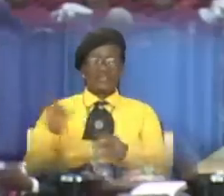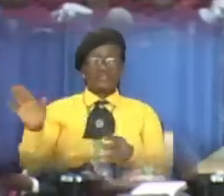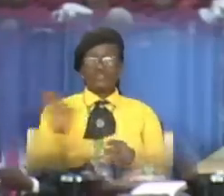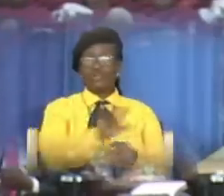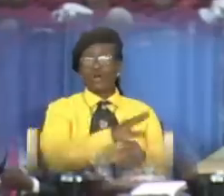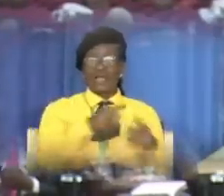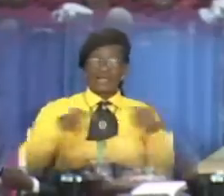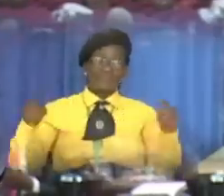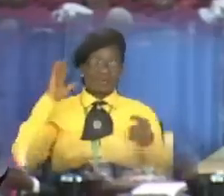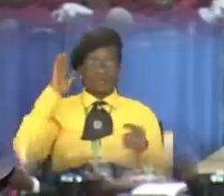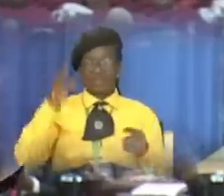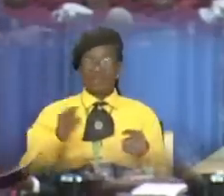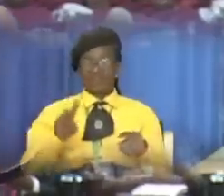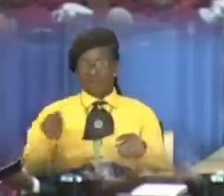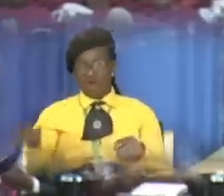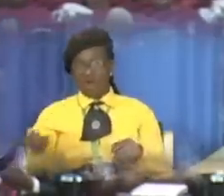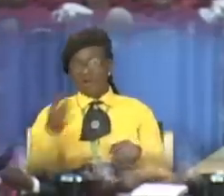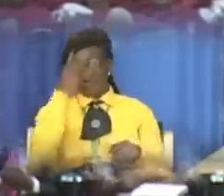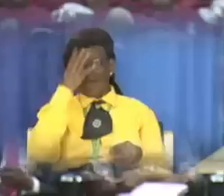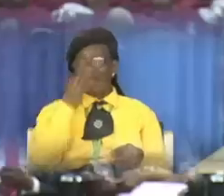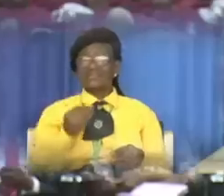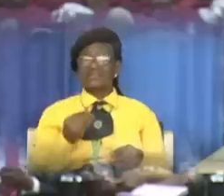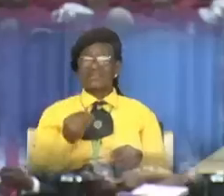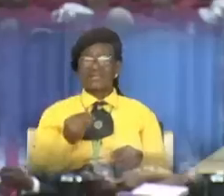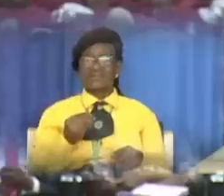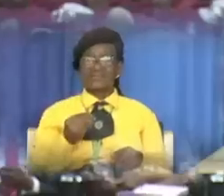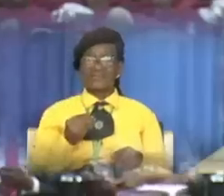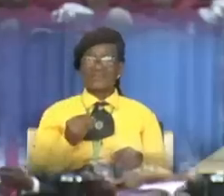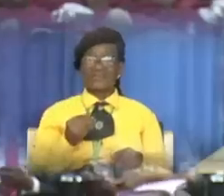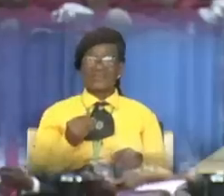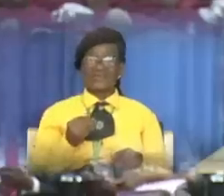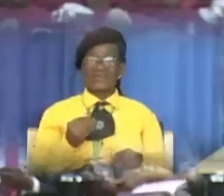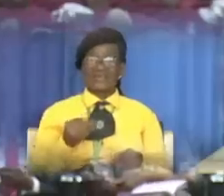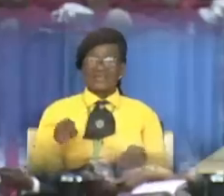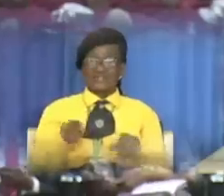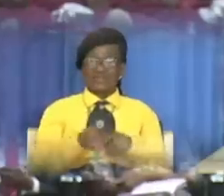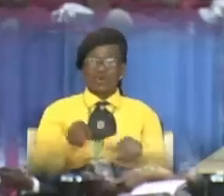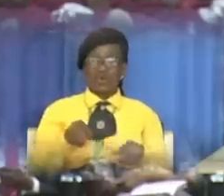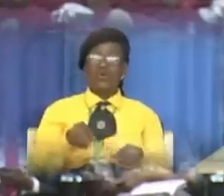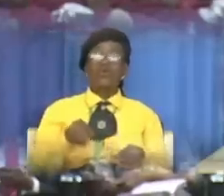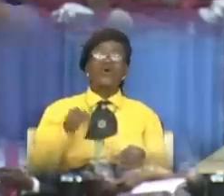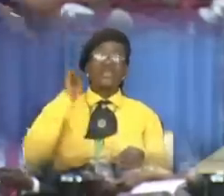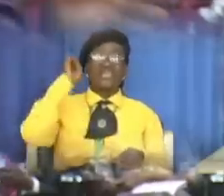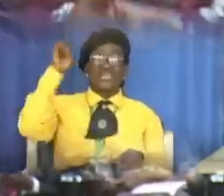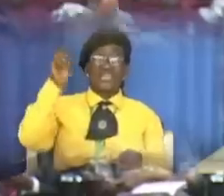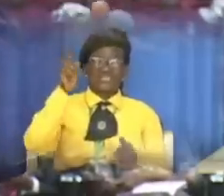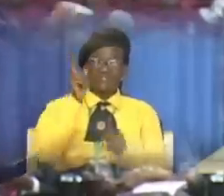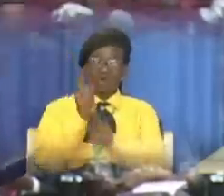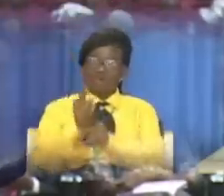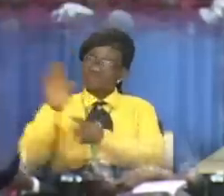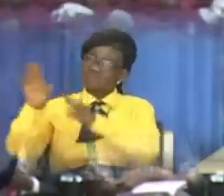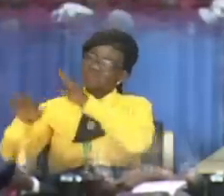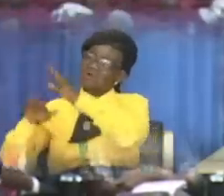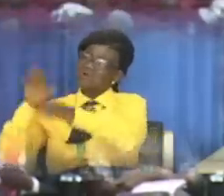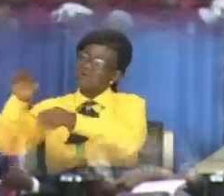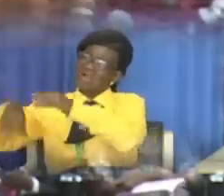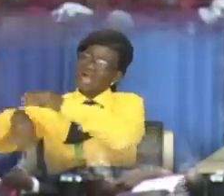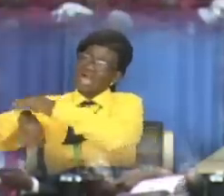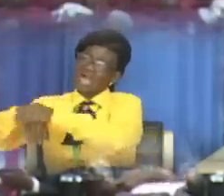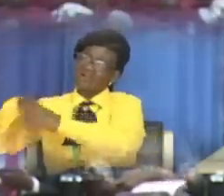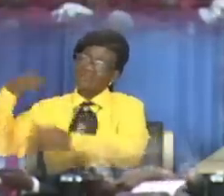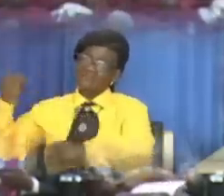The light came in and he walked out of prison. When they got to the gate opened on their own